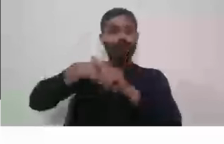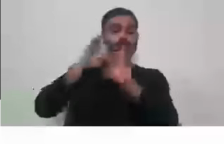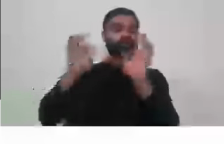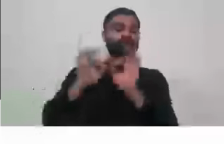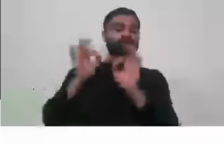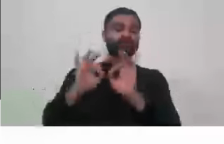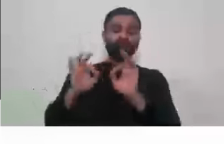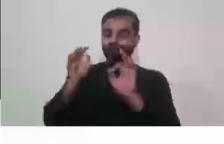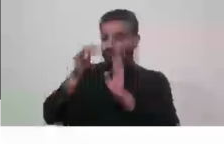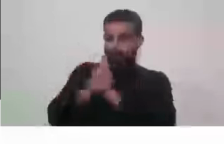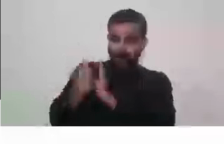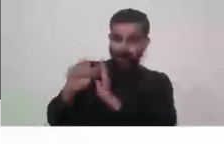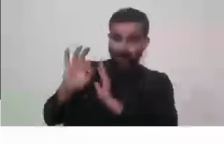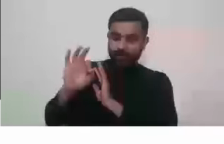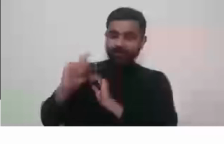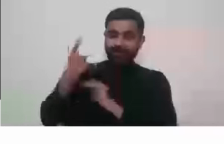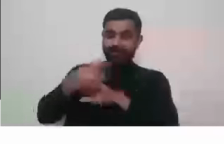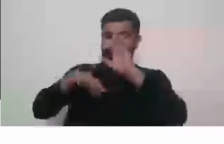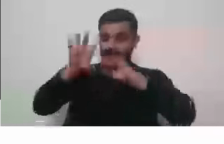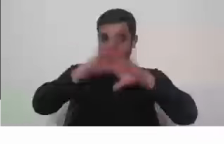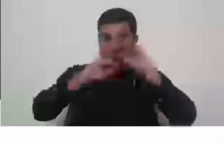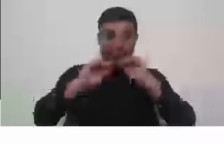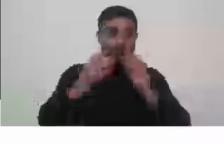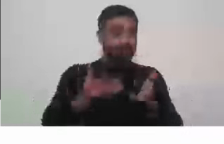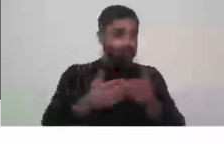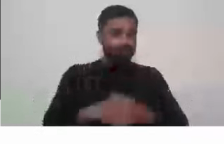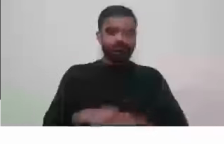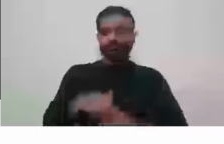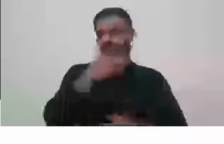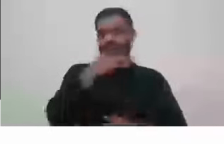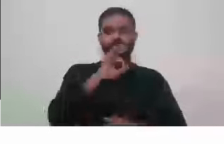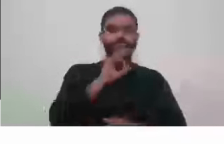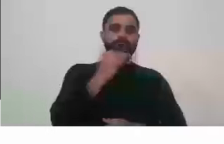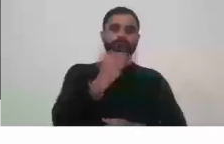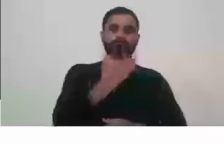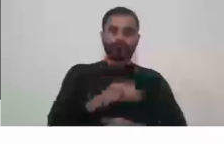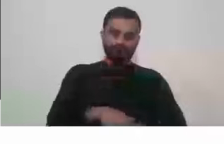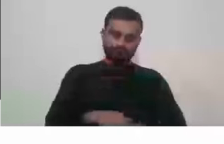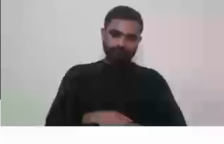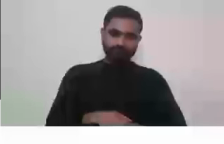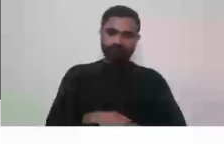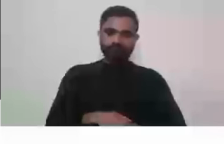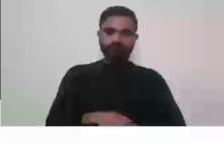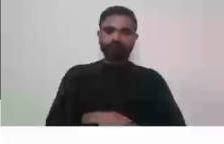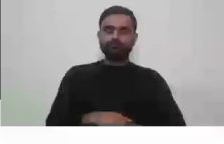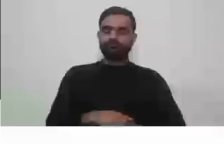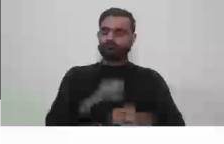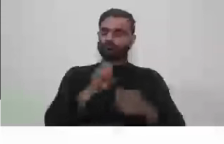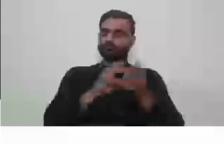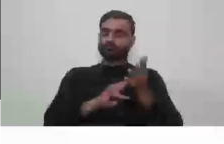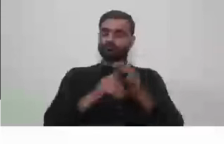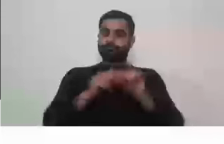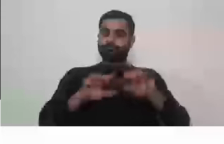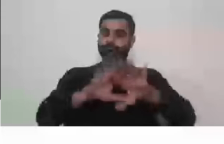backgrounds or are first generation learners. Lovely, lovely. Thank you very much. So, big compliments to this how